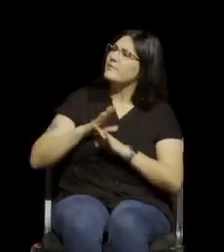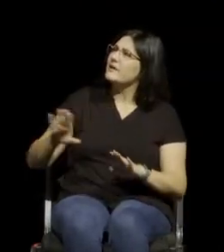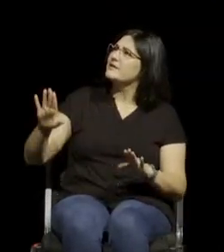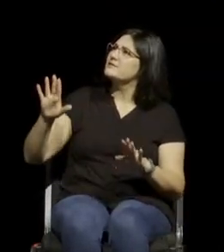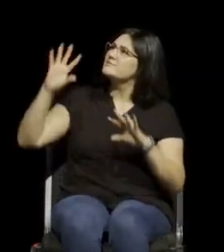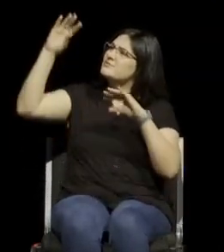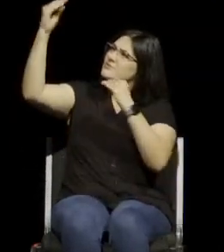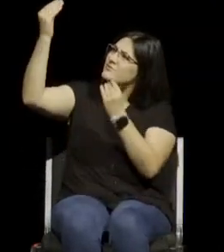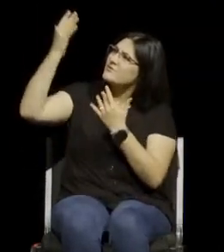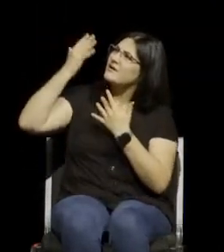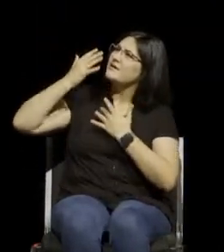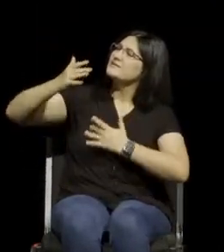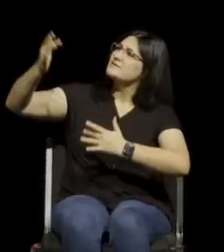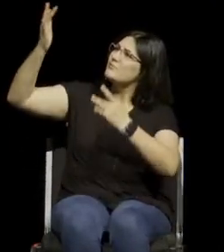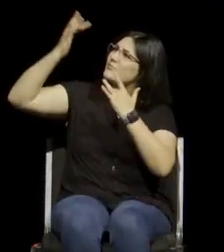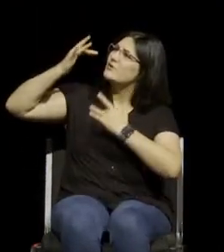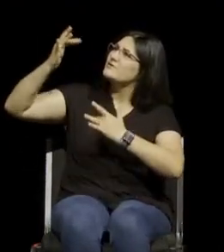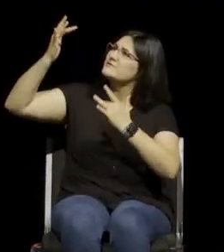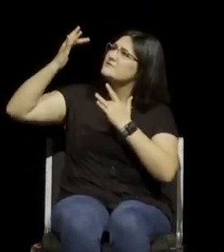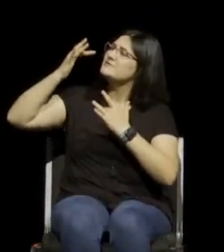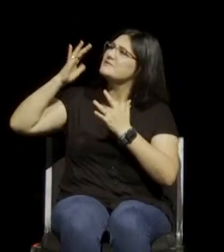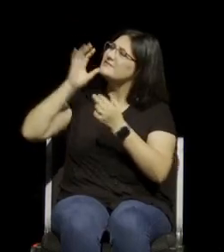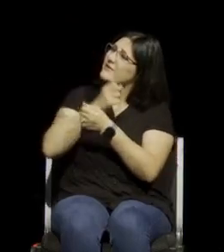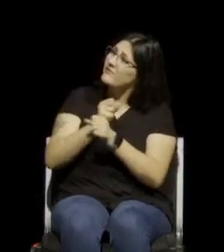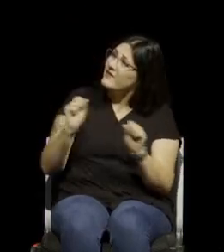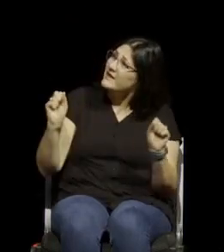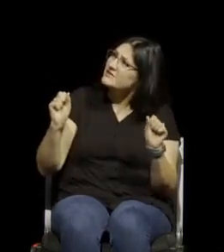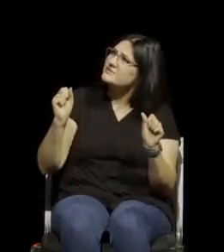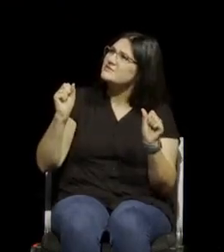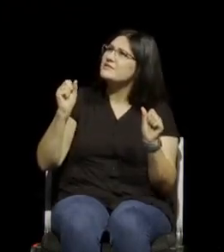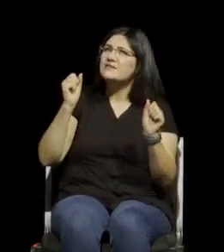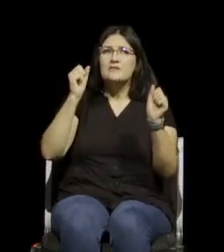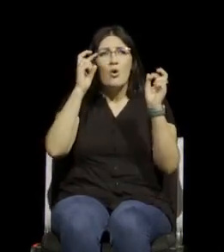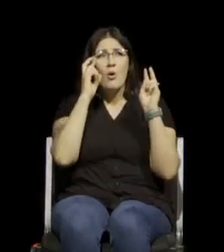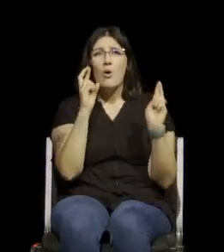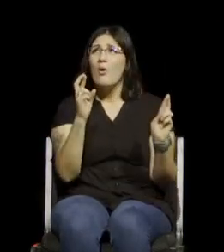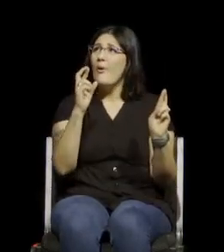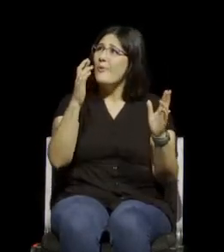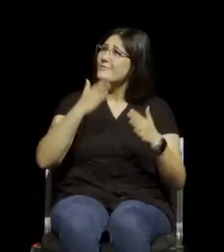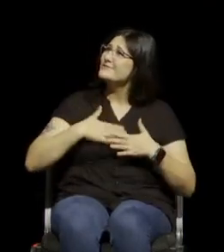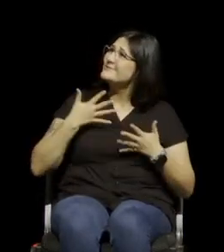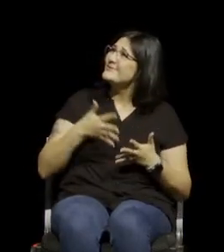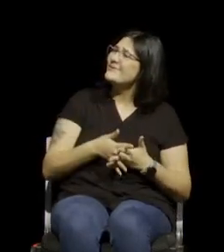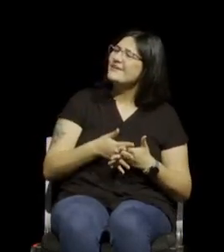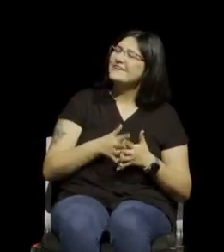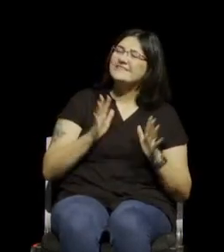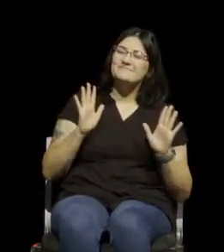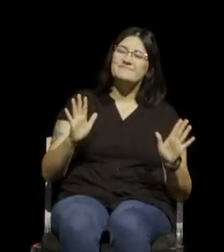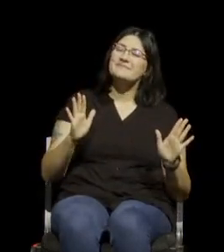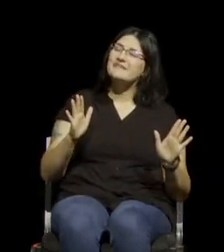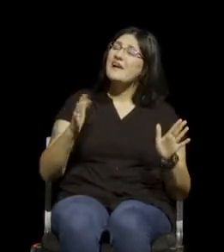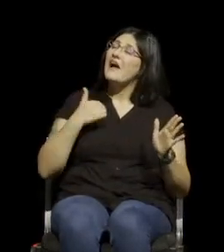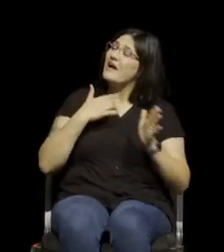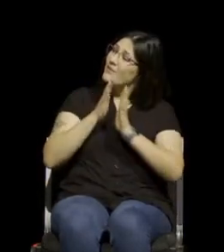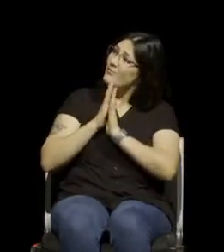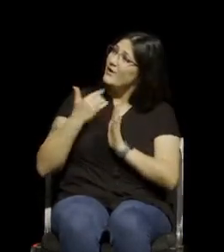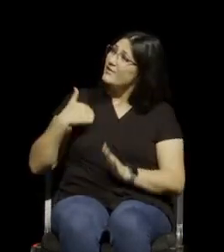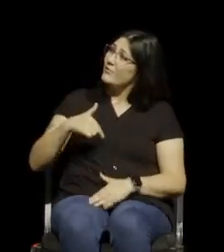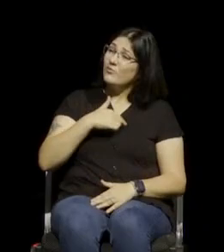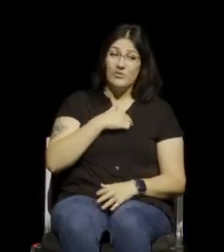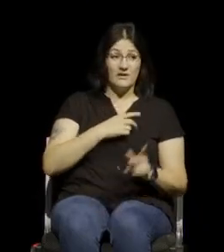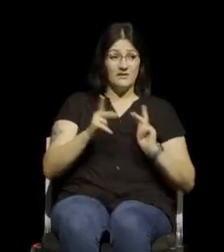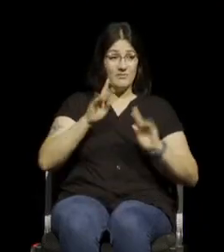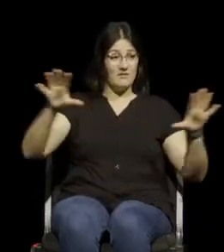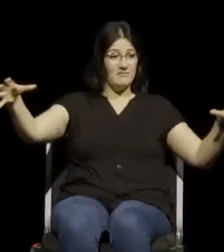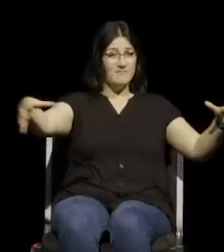Thank you for salvation. Thank you for hope. Thank you for joy. God, I pray that we would be a people that are rooted in